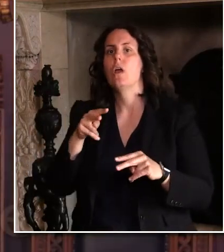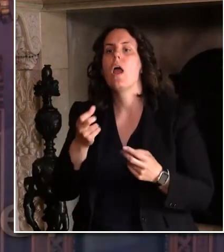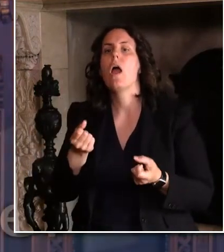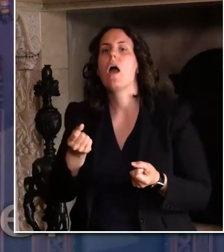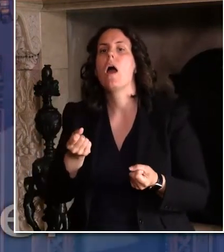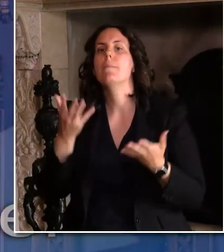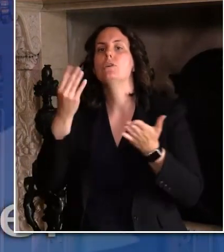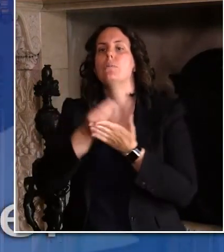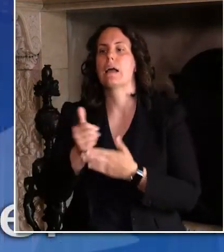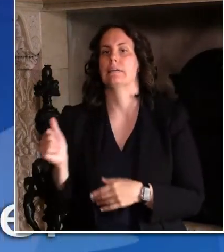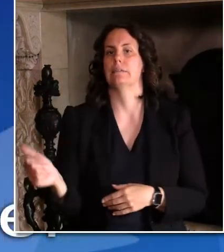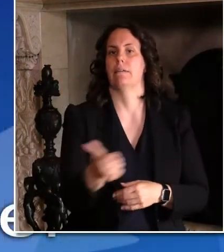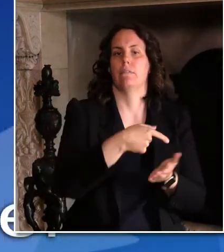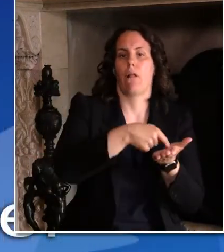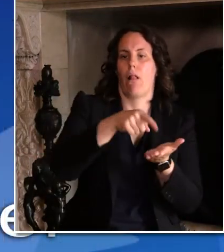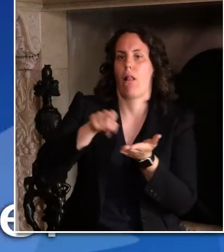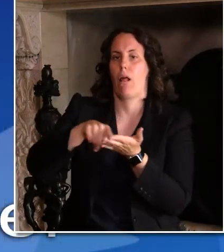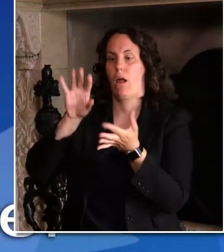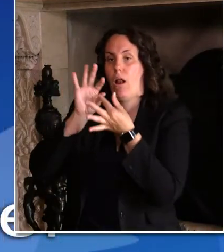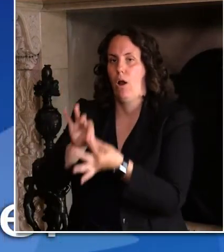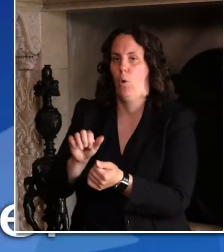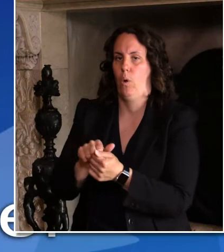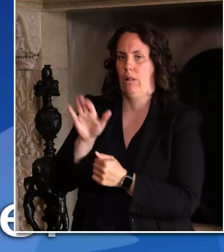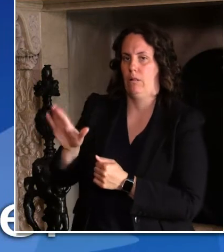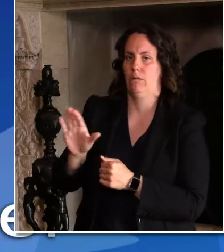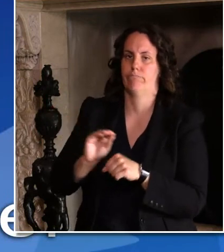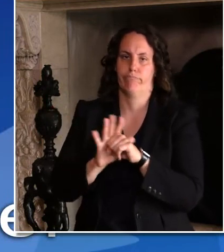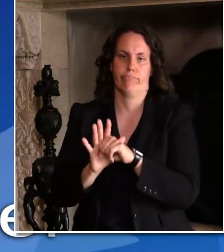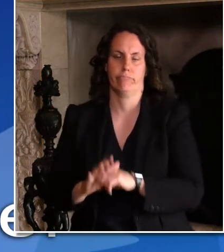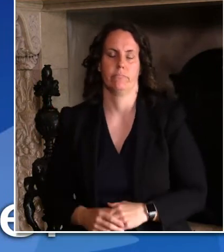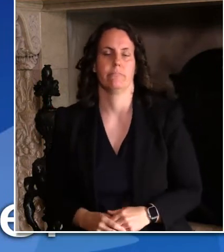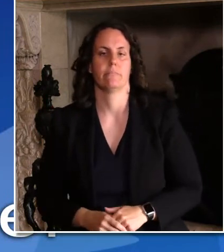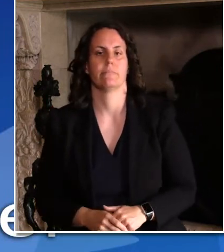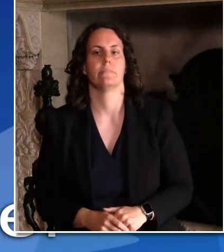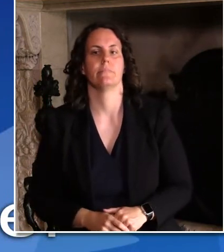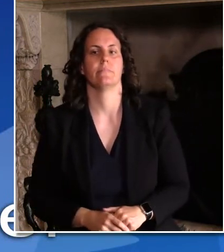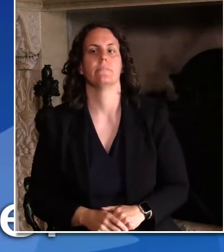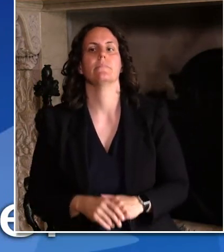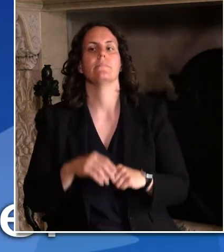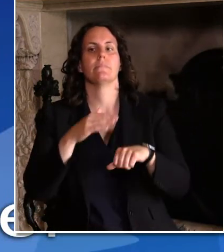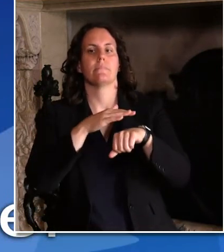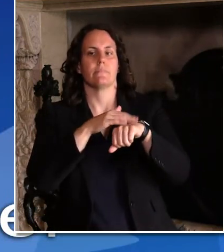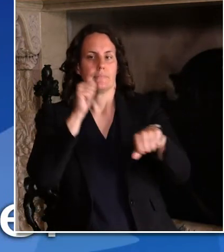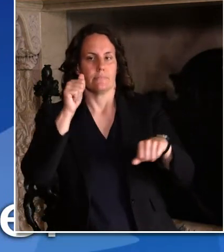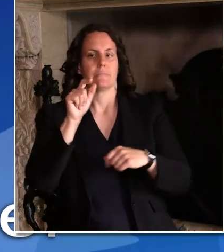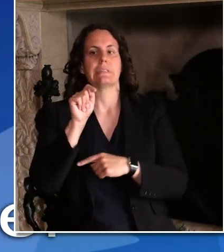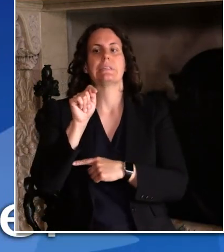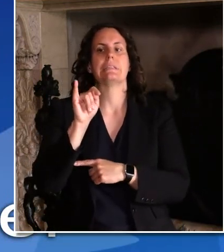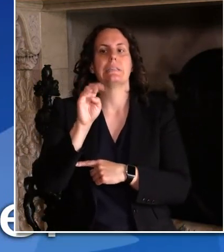Okay, thank you, Patrick. Now to Tim Stum from Wisconsin Health News. Tim?